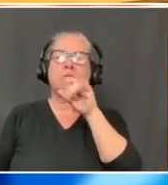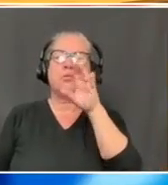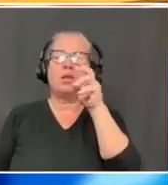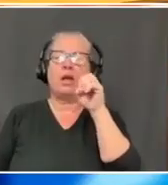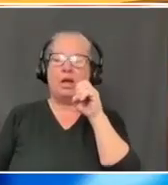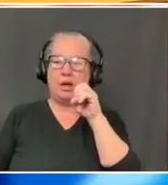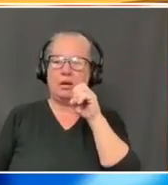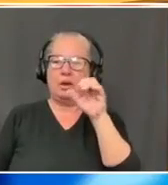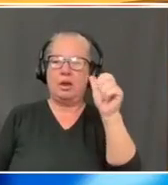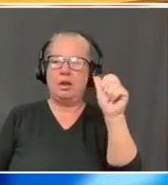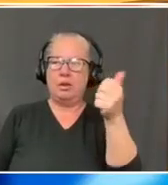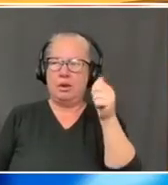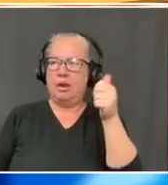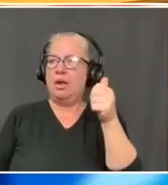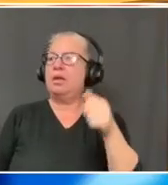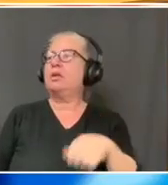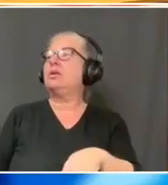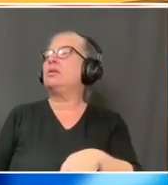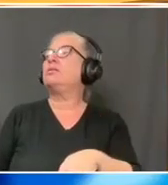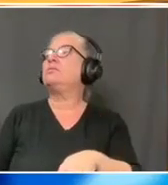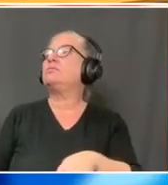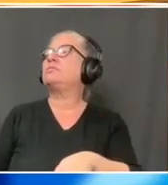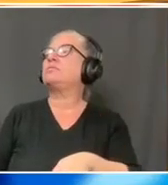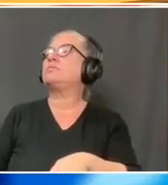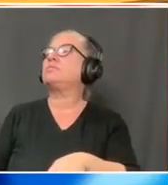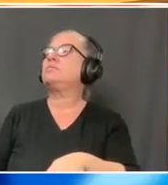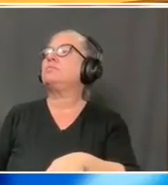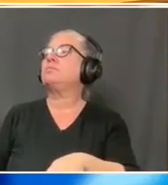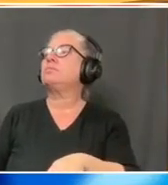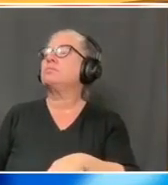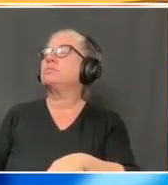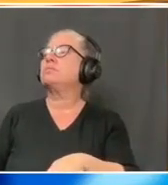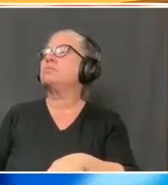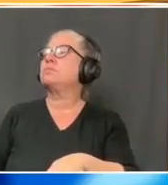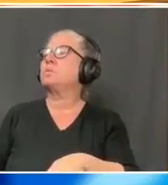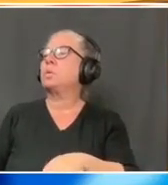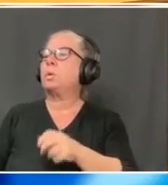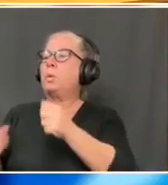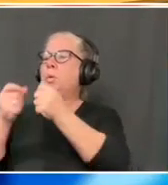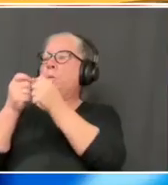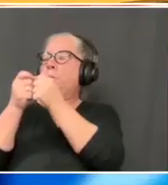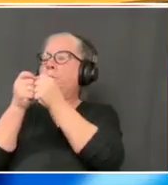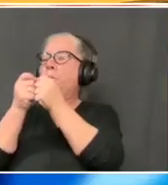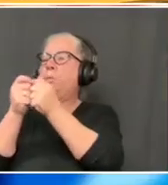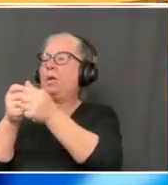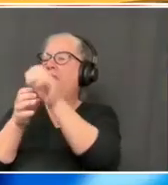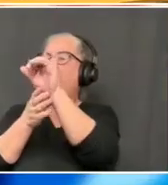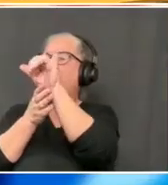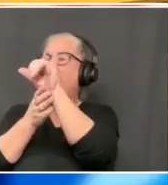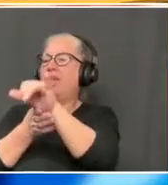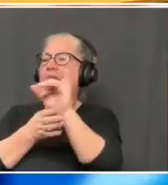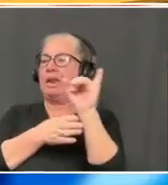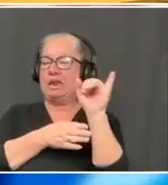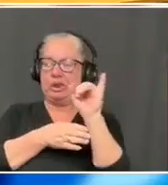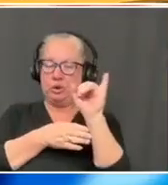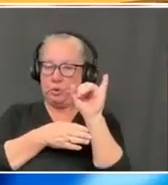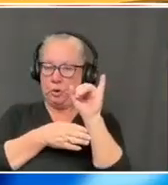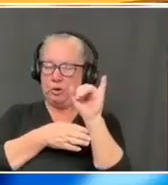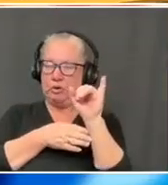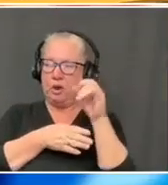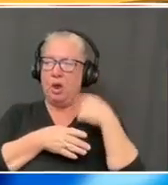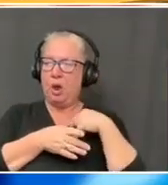Now, with this premium, are we gaining funds from